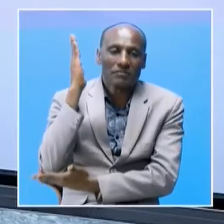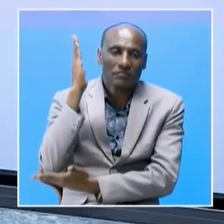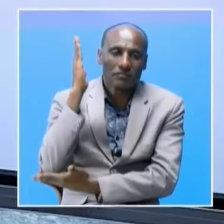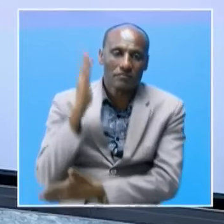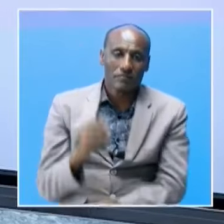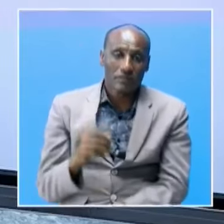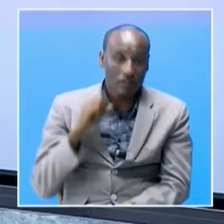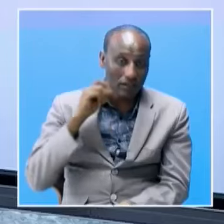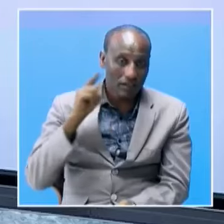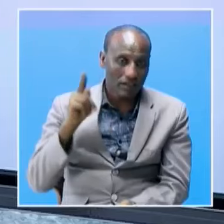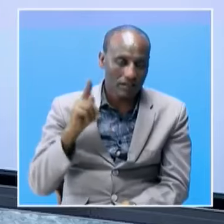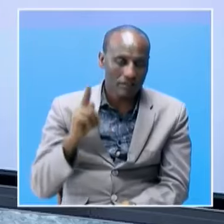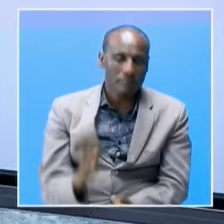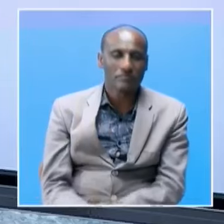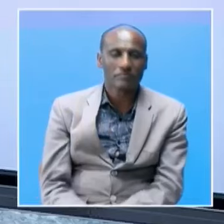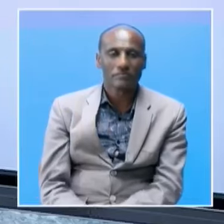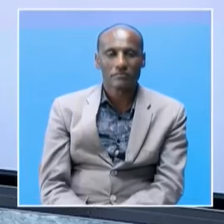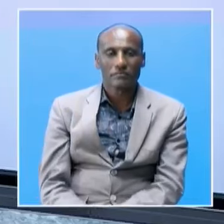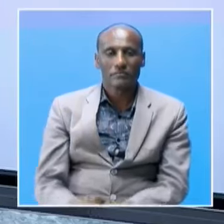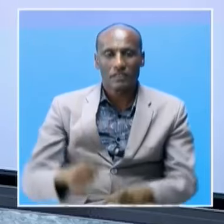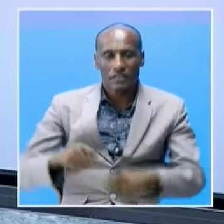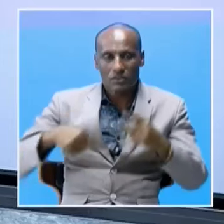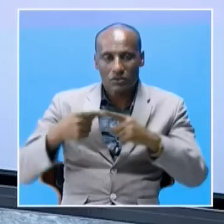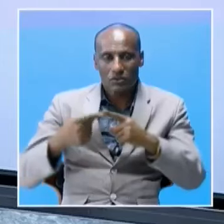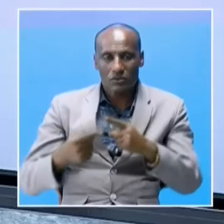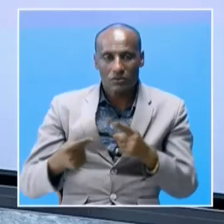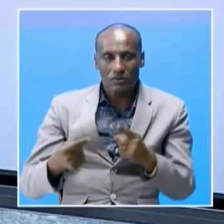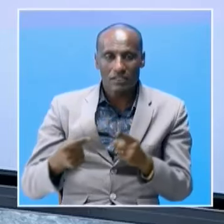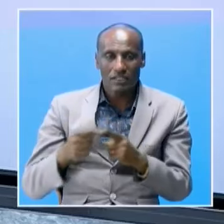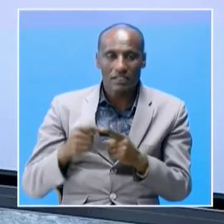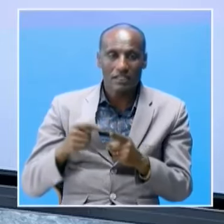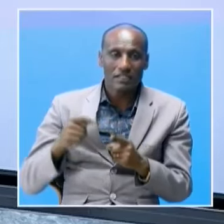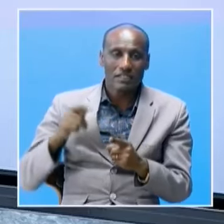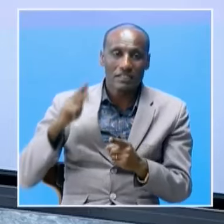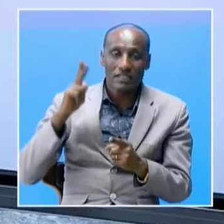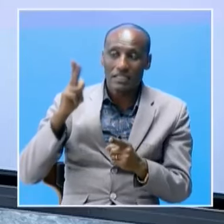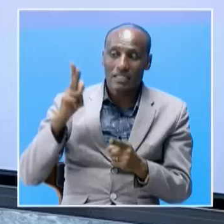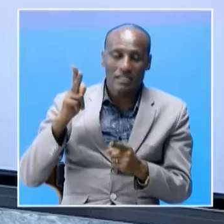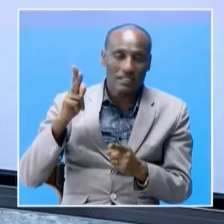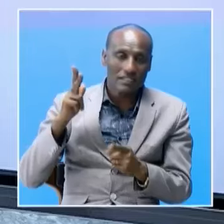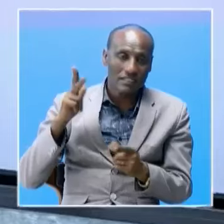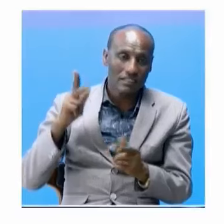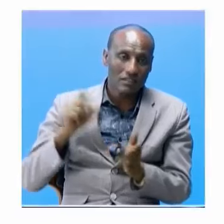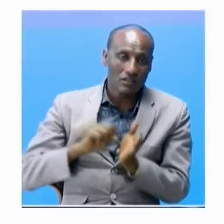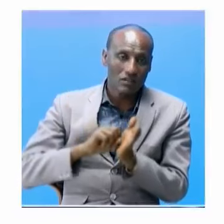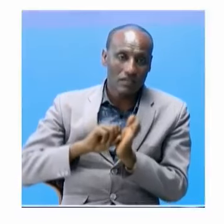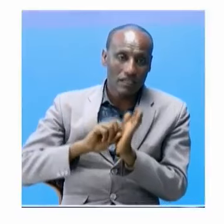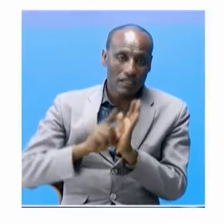Yes? Okay, let's go to the third one, which is should.